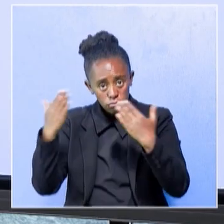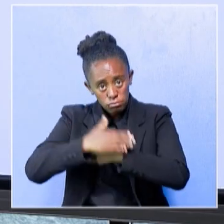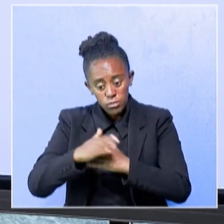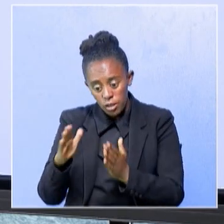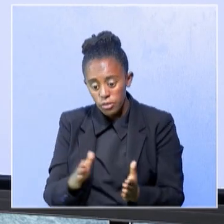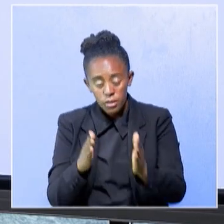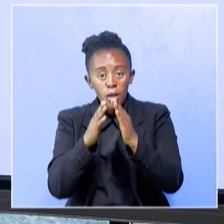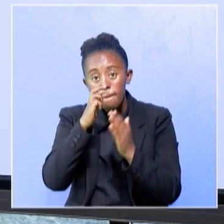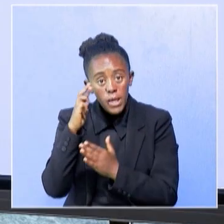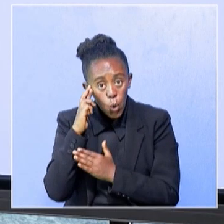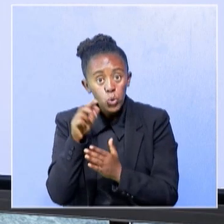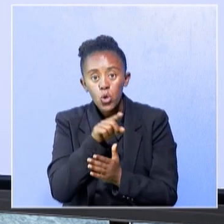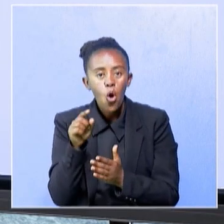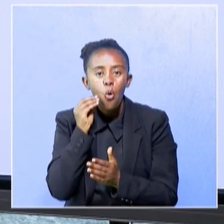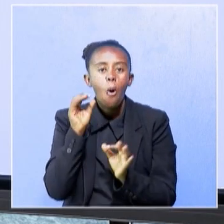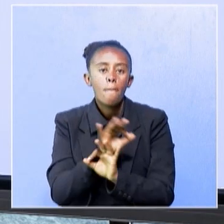are homeless.